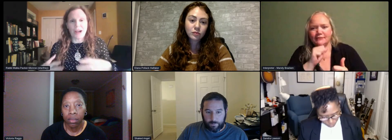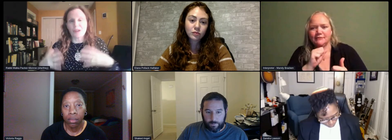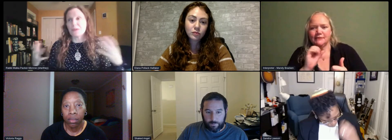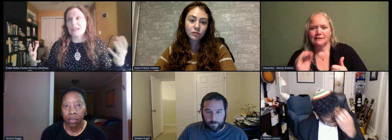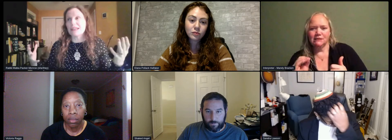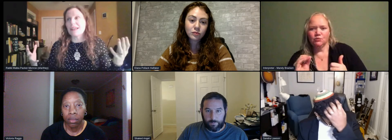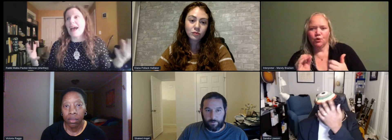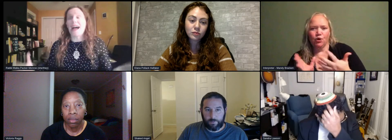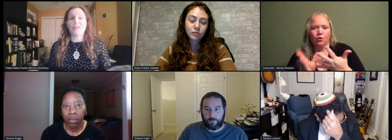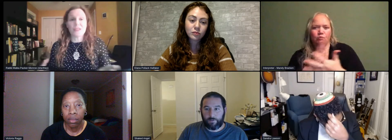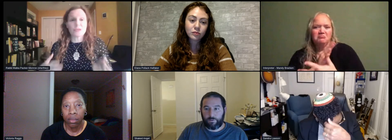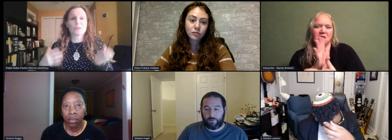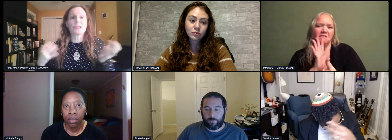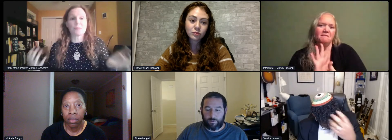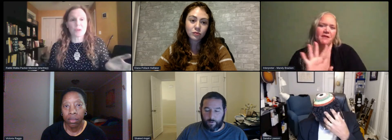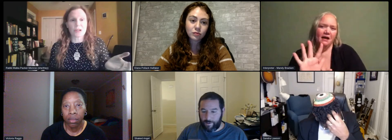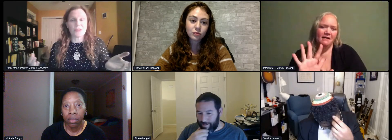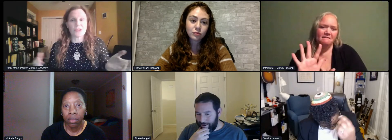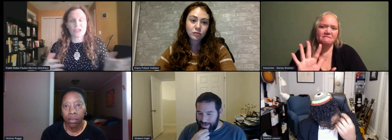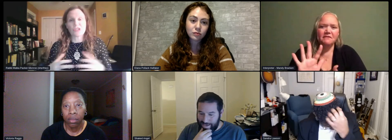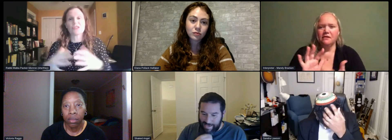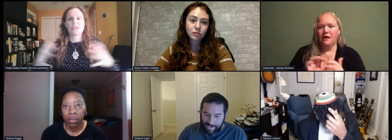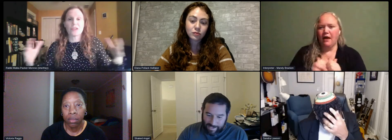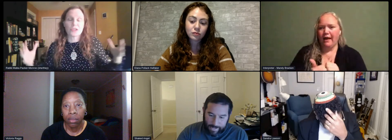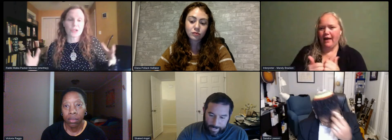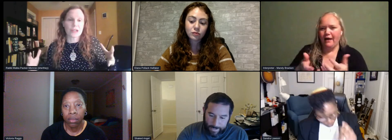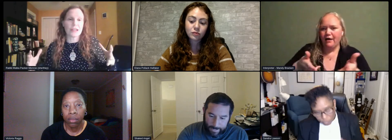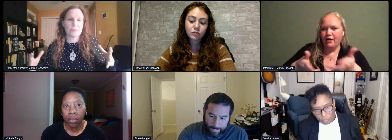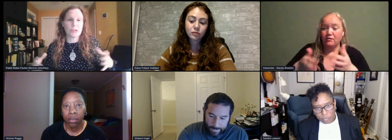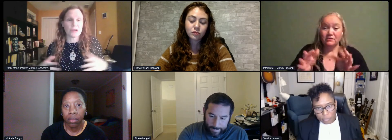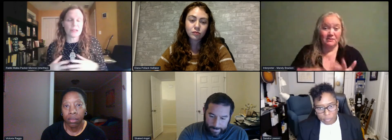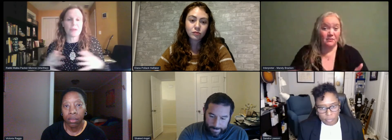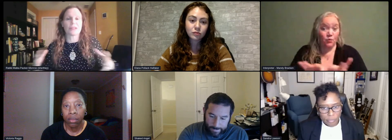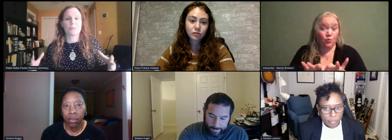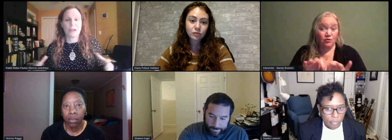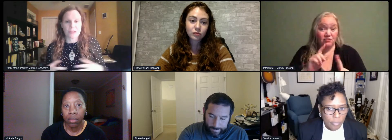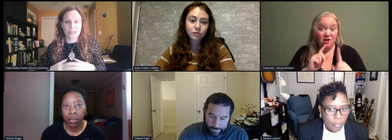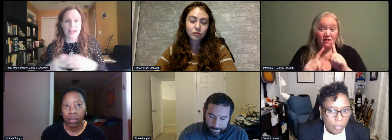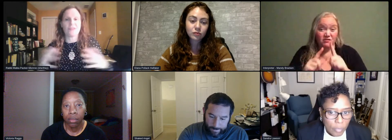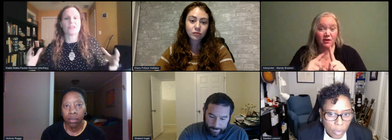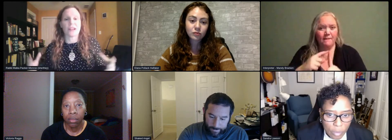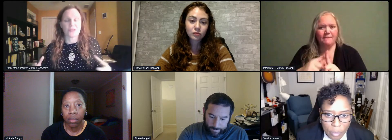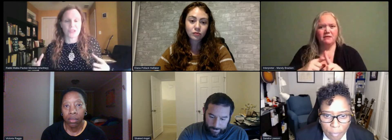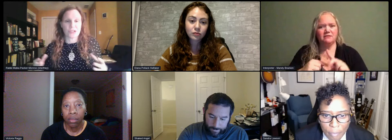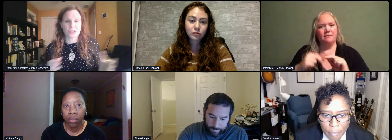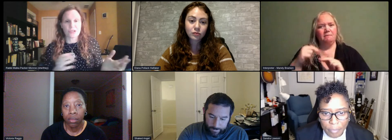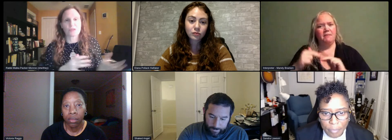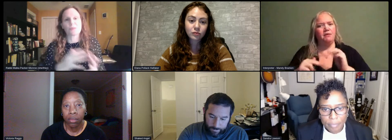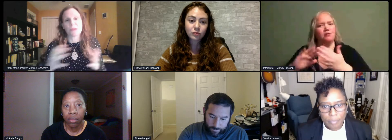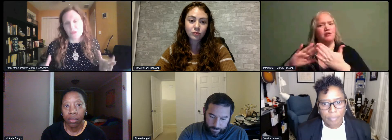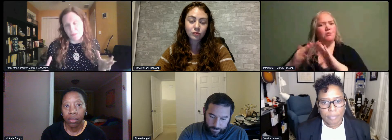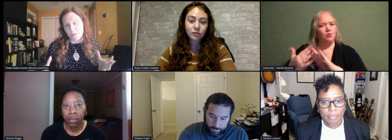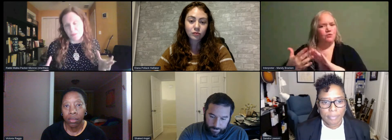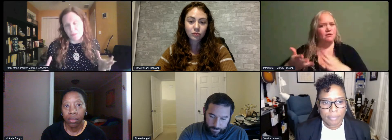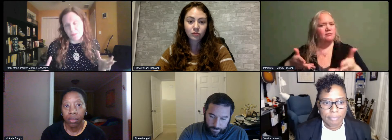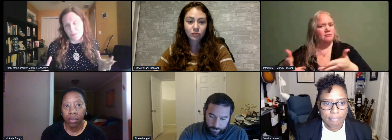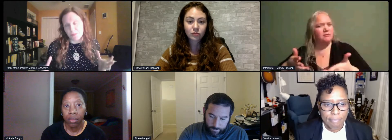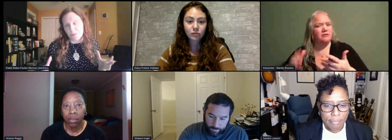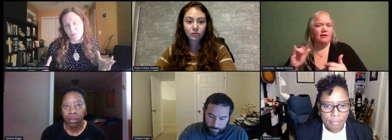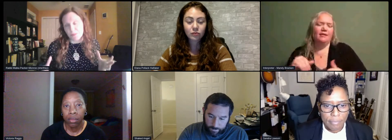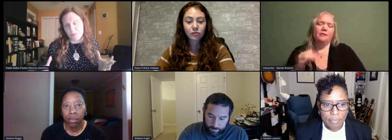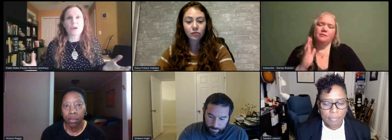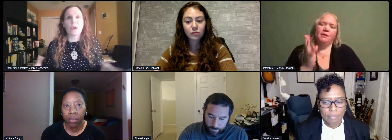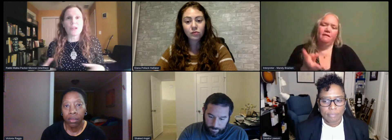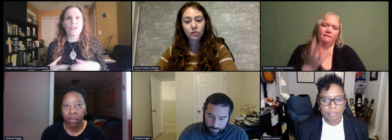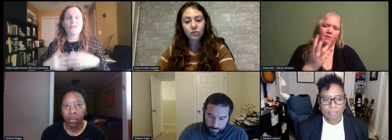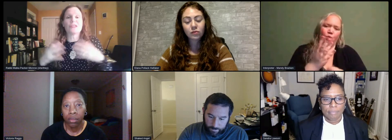these really important conversations, and also creating community amongst parents to have these conversations. So it'll be a 4-part series with the goal of these